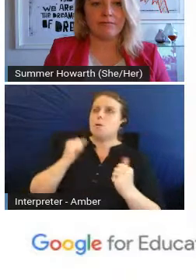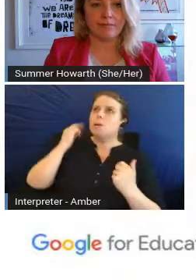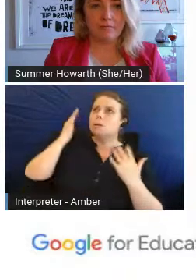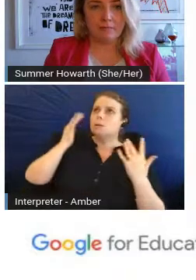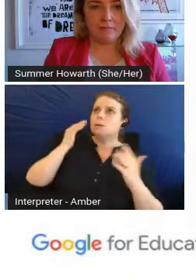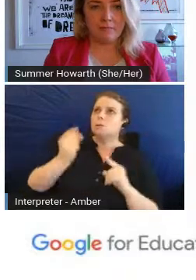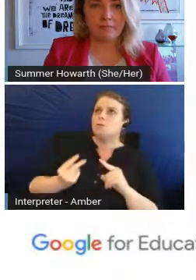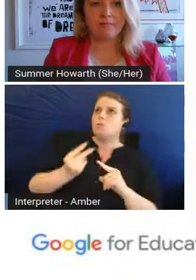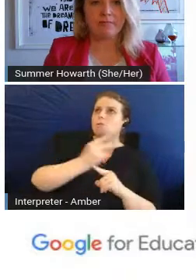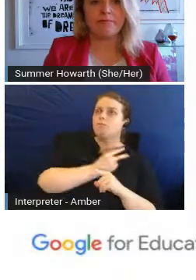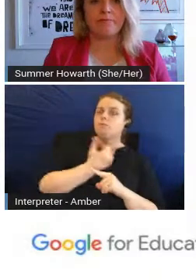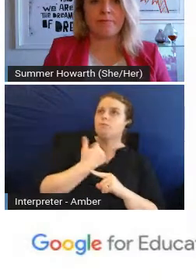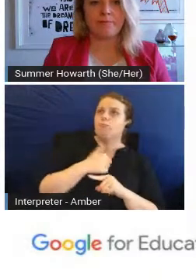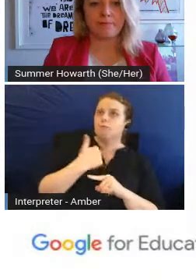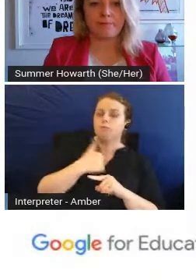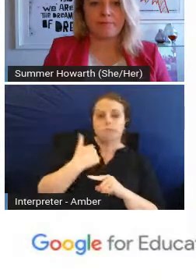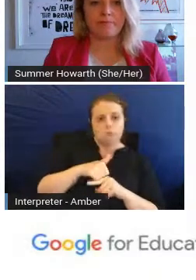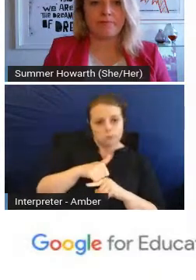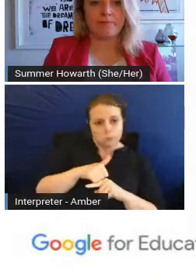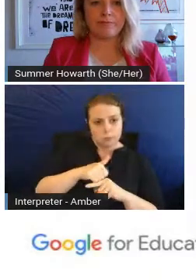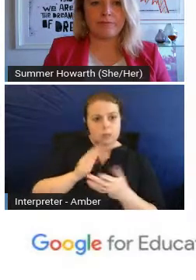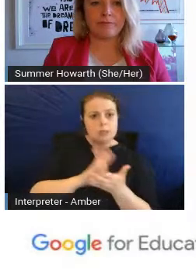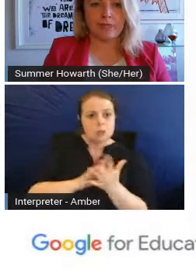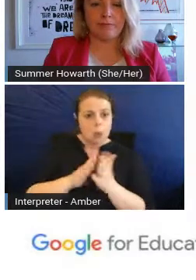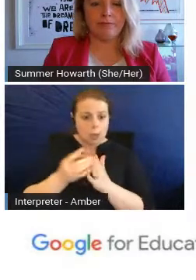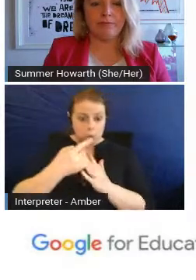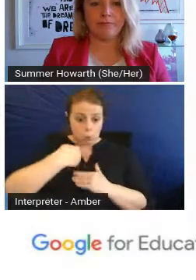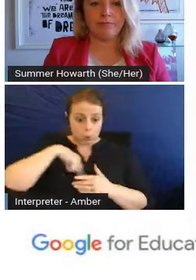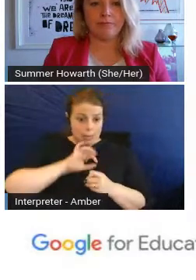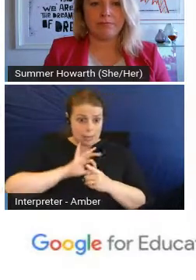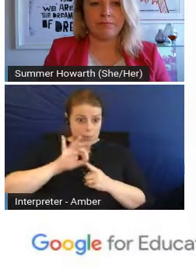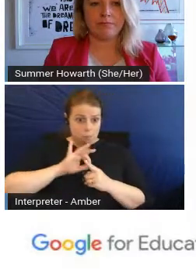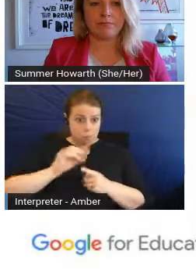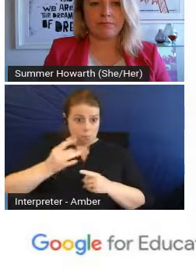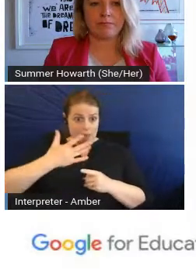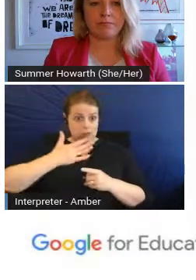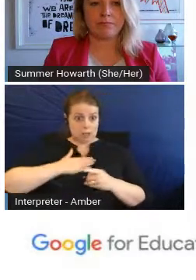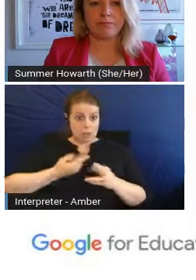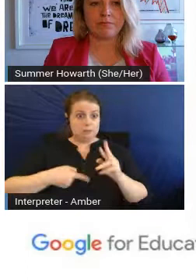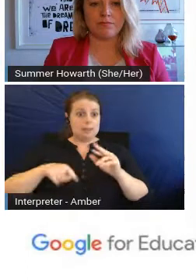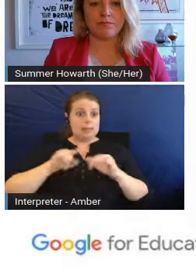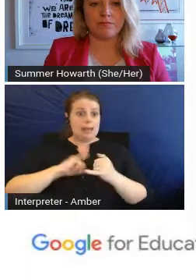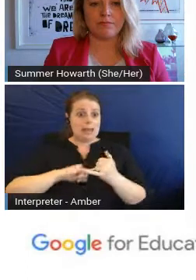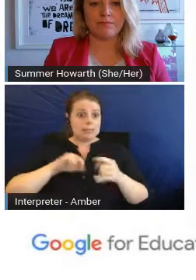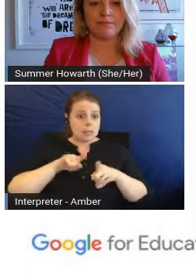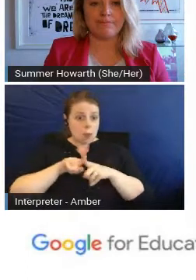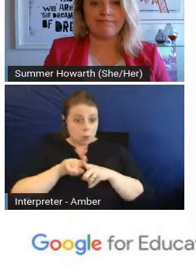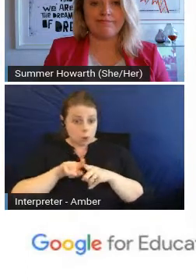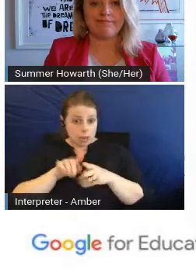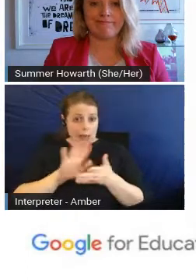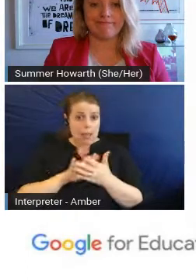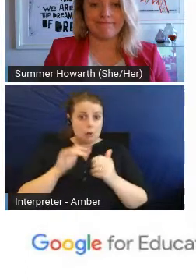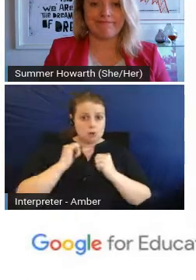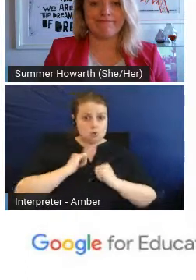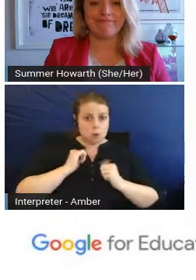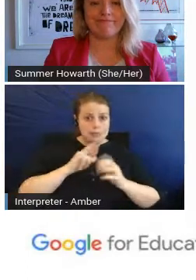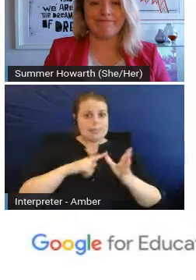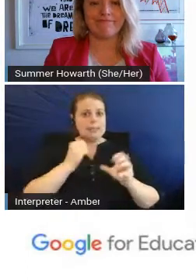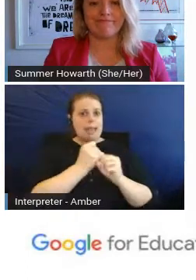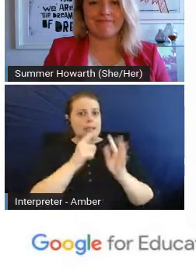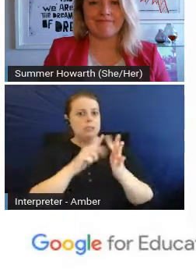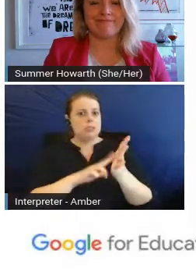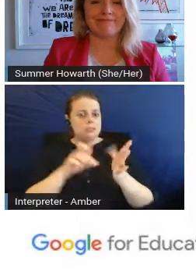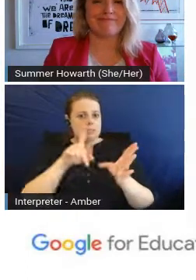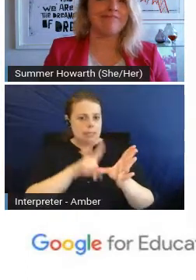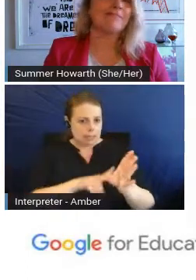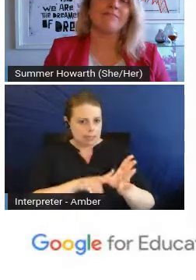we improve ourselves as learner, and how do we practice agency. So as we know,